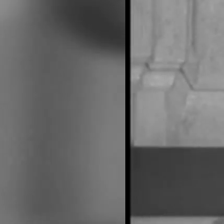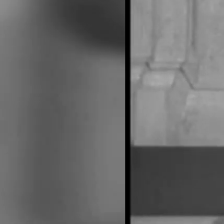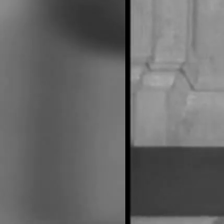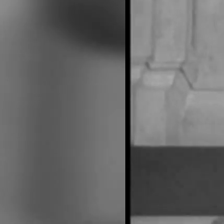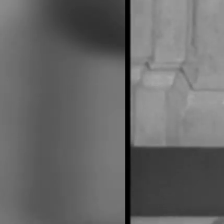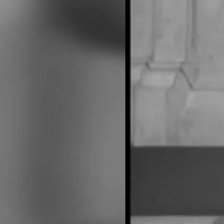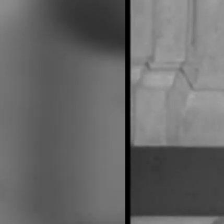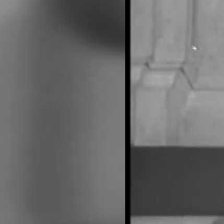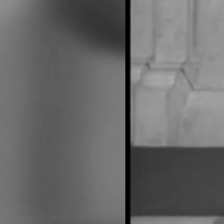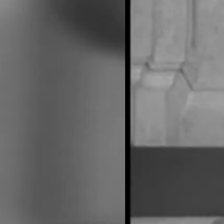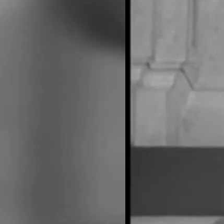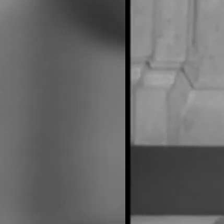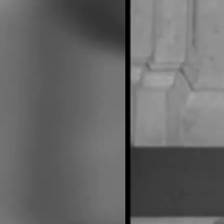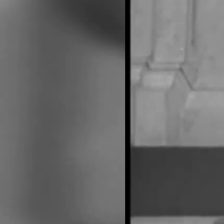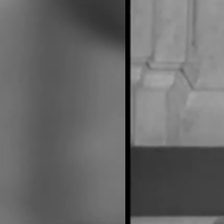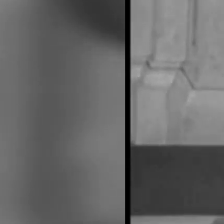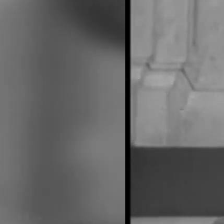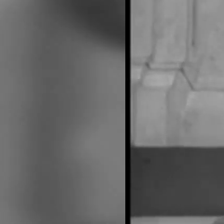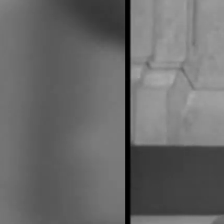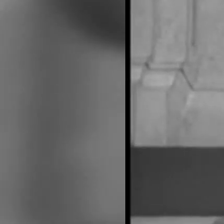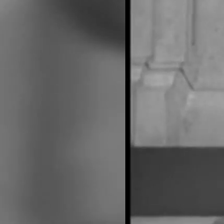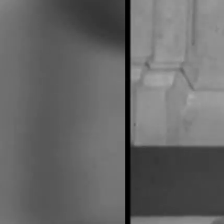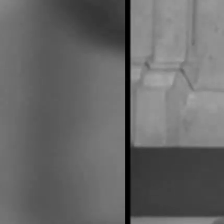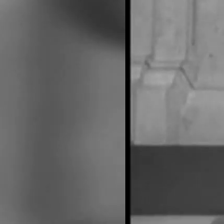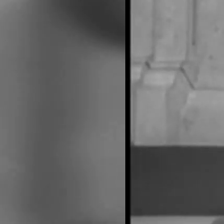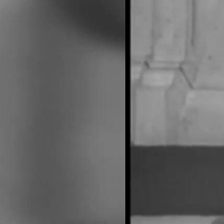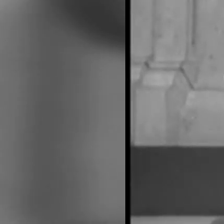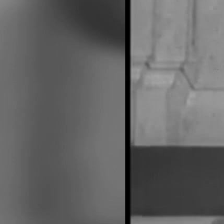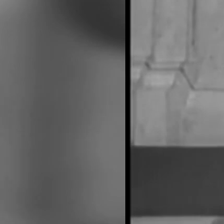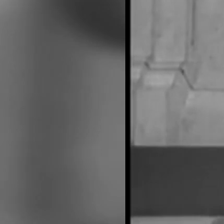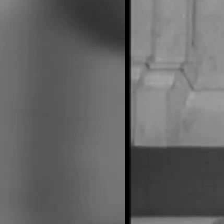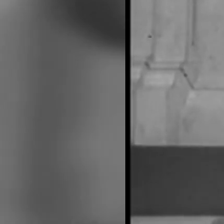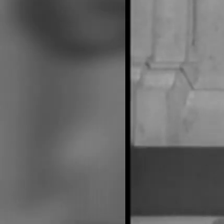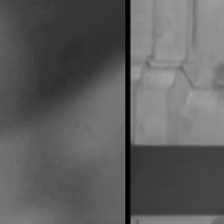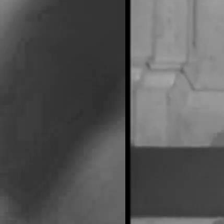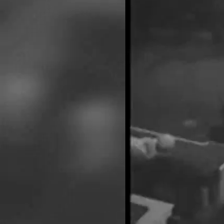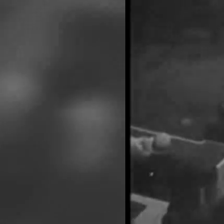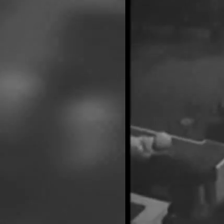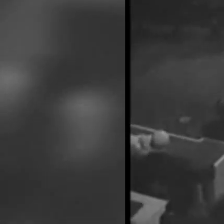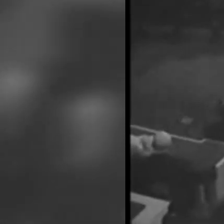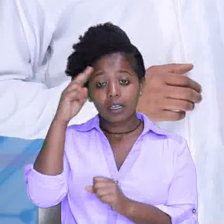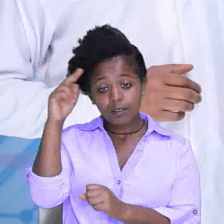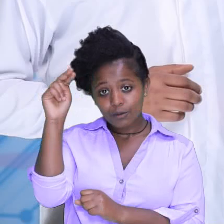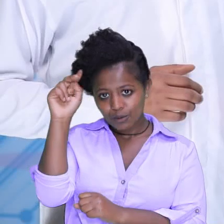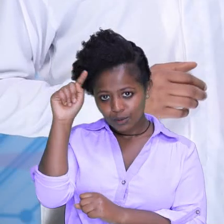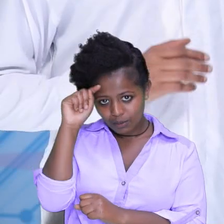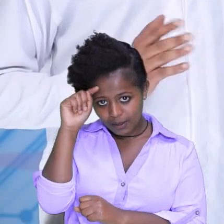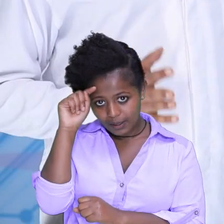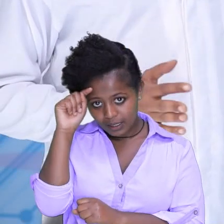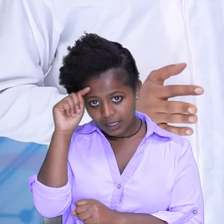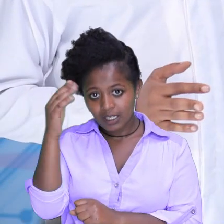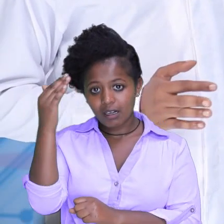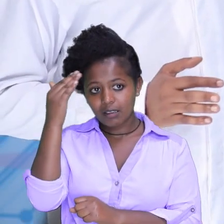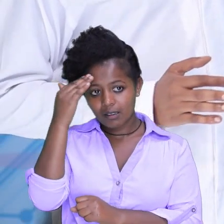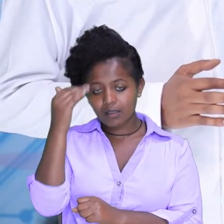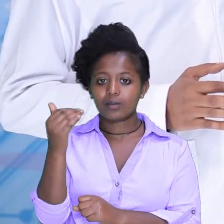States must supply it. We are the only country able to provide that help.